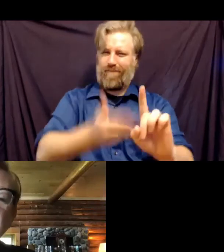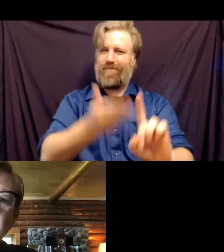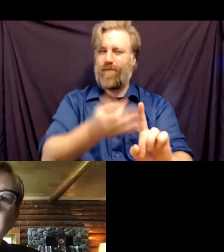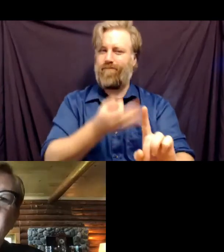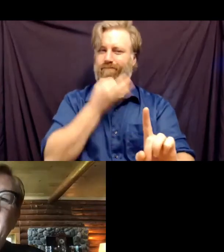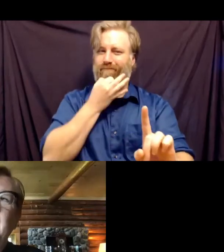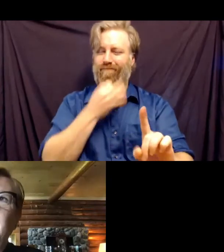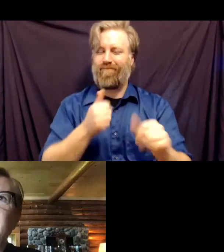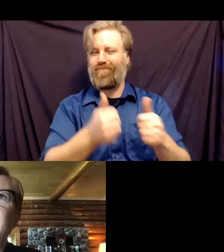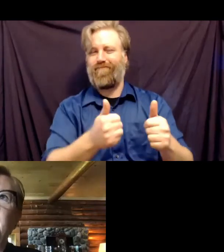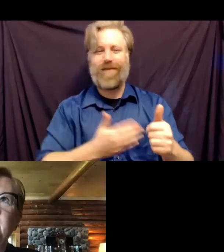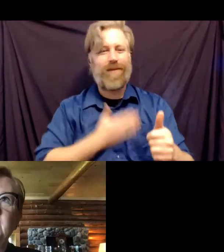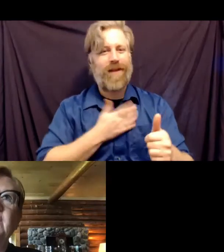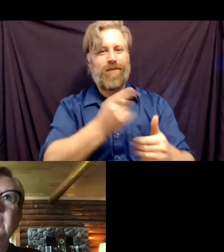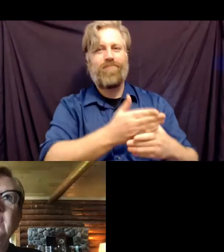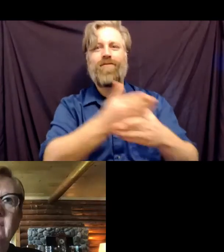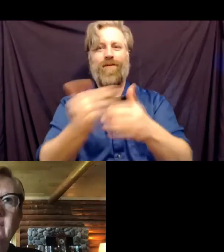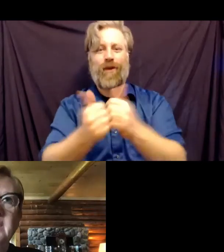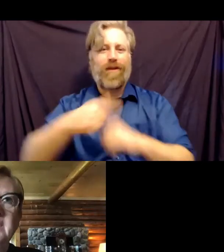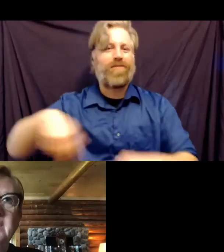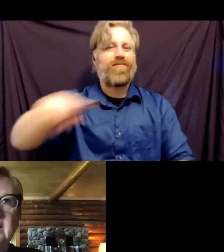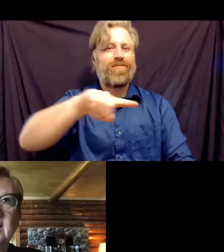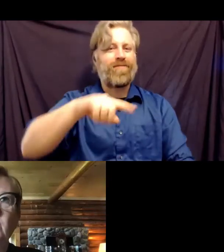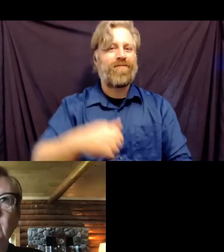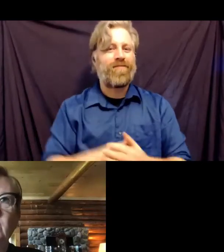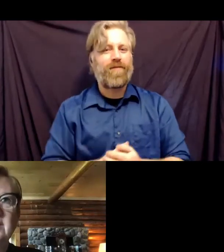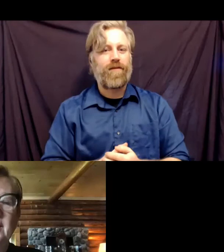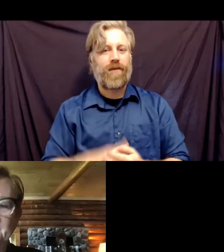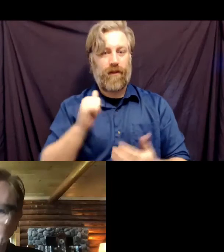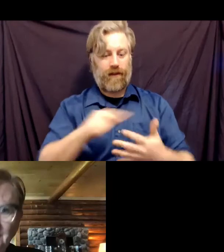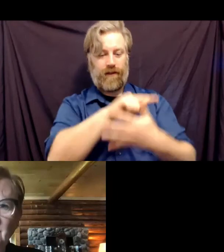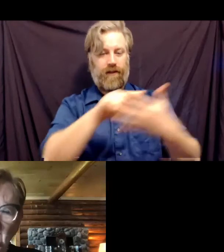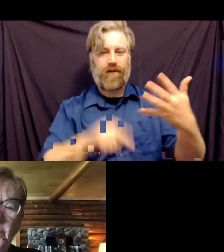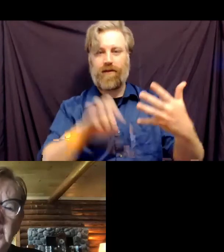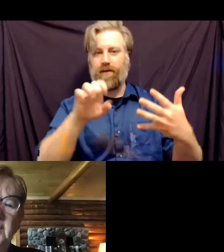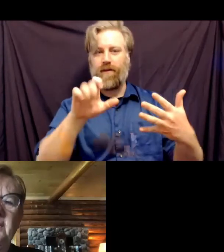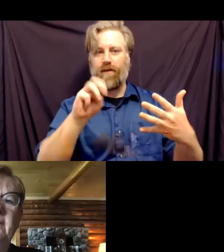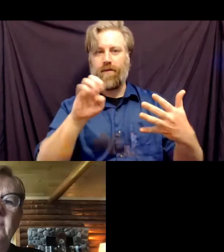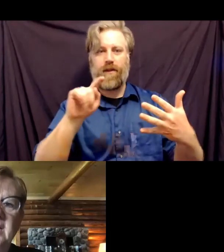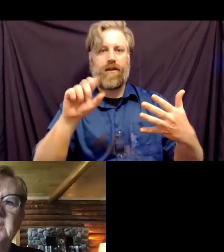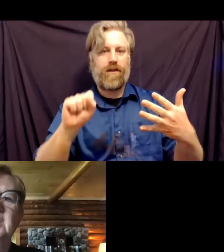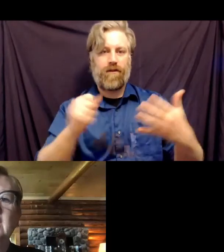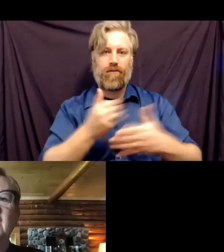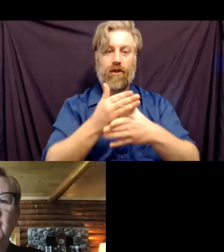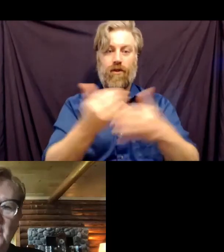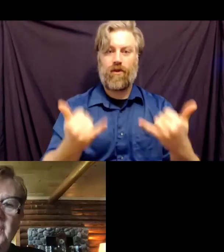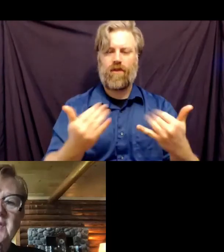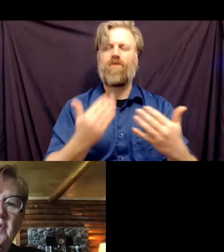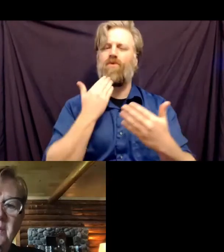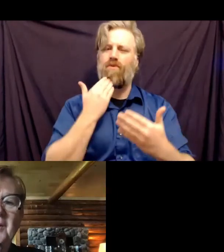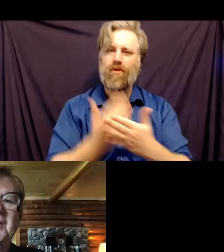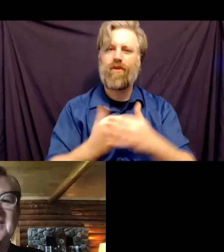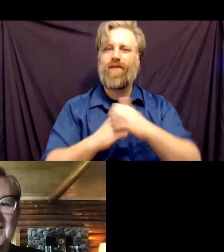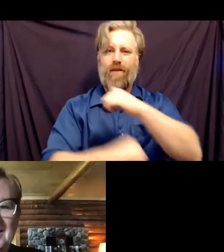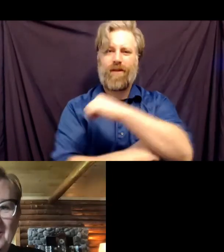else. And, sharing the 5 elements today was a really good foundation. Kudos to